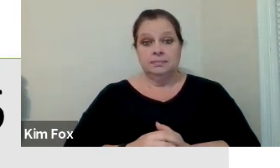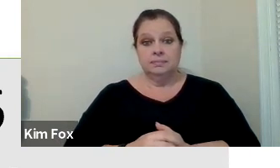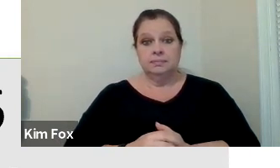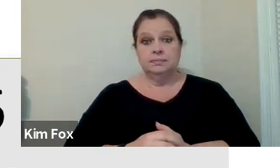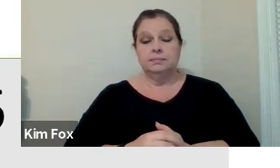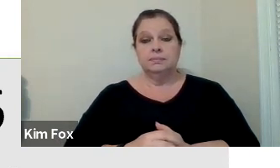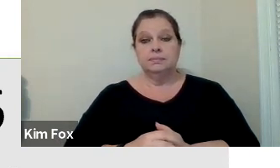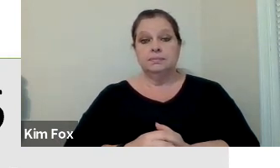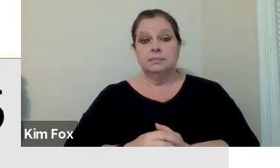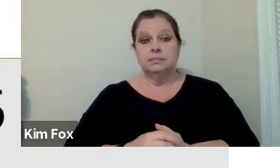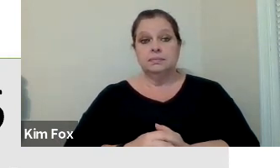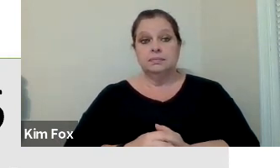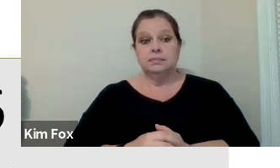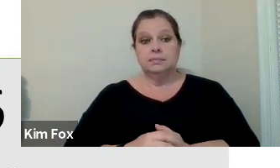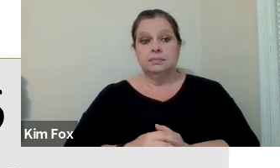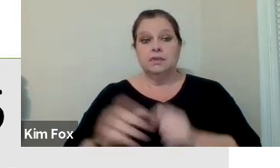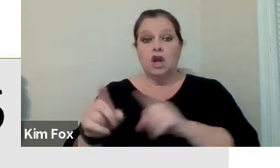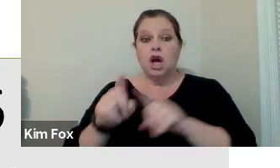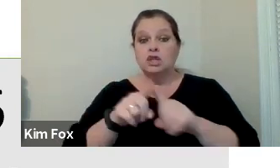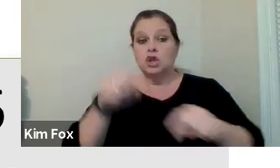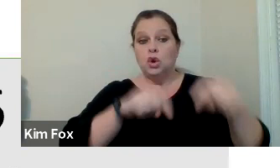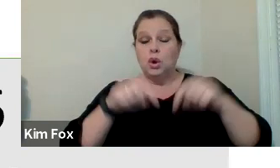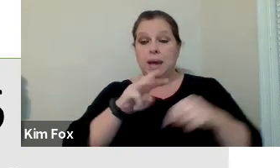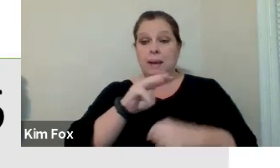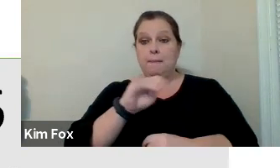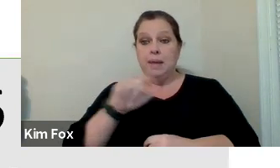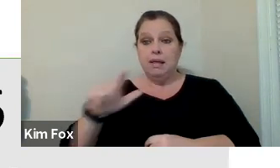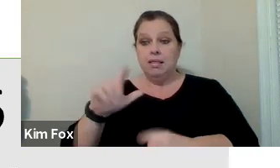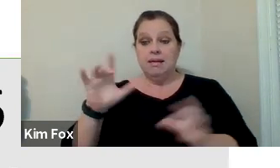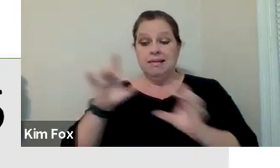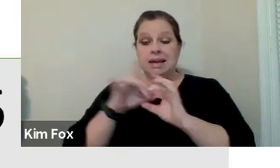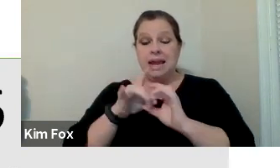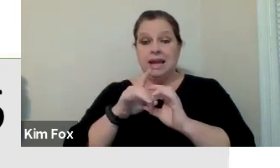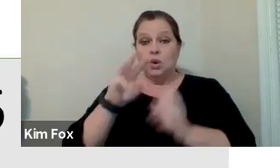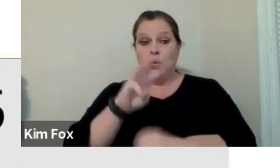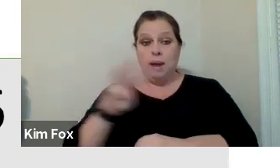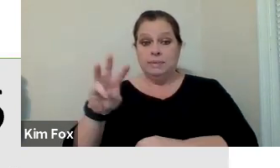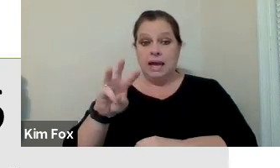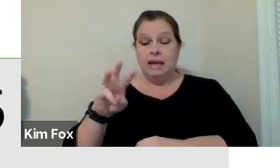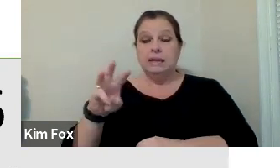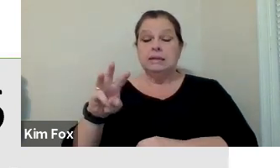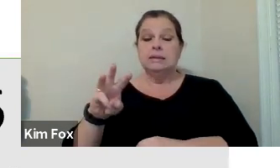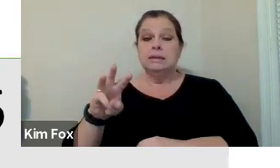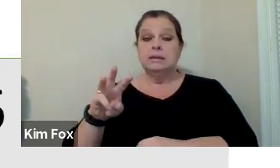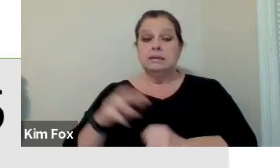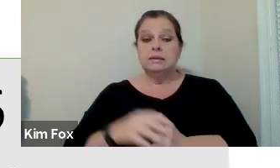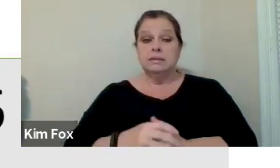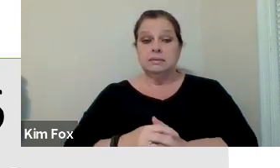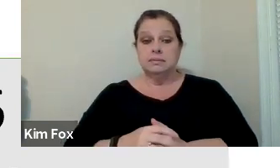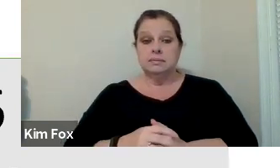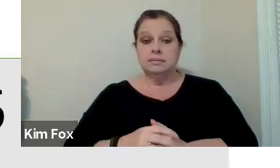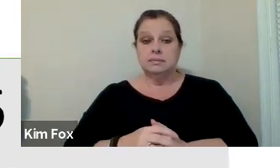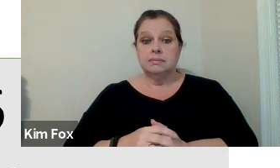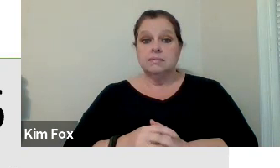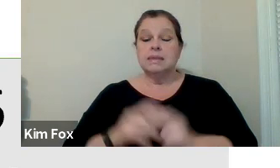Also, to go back to the MilConnect website, it is beneficial to make sure that you